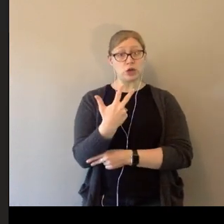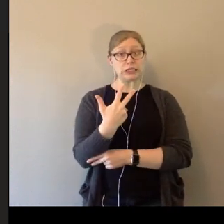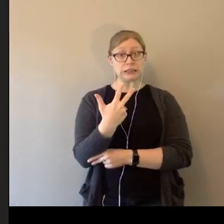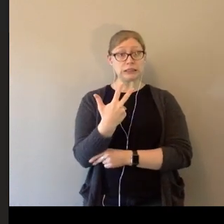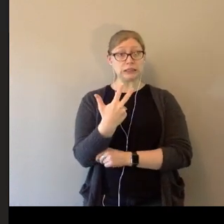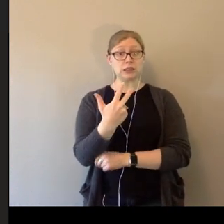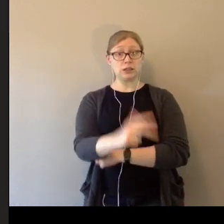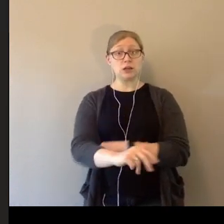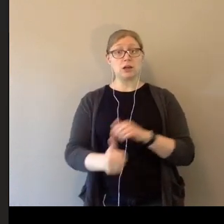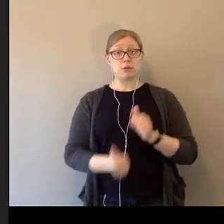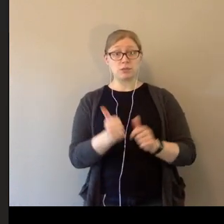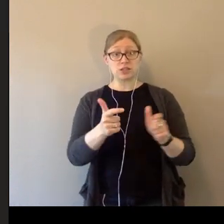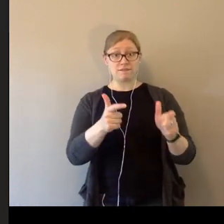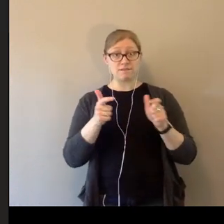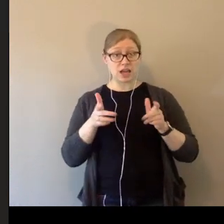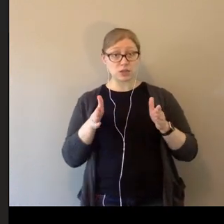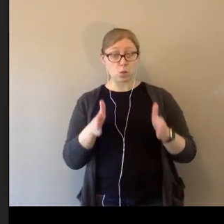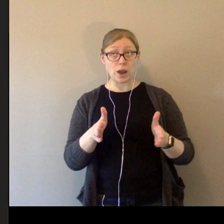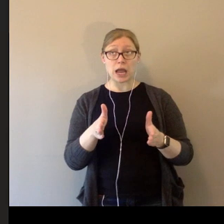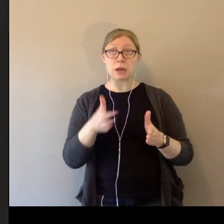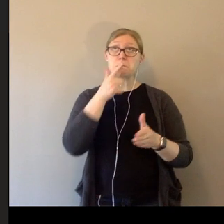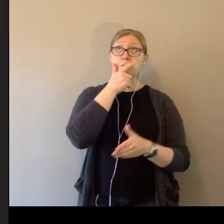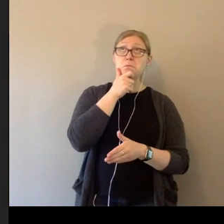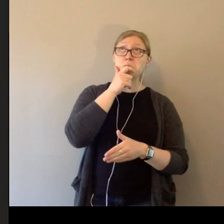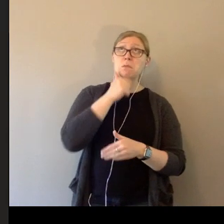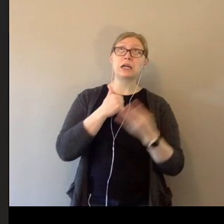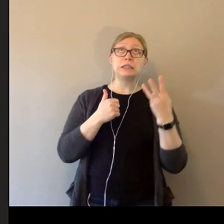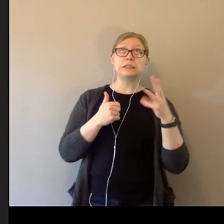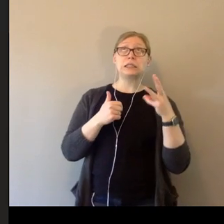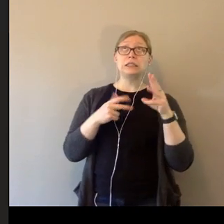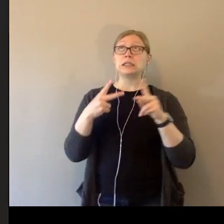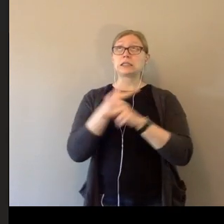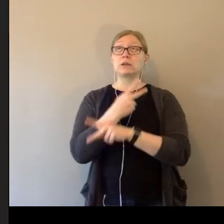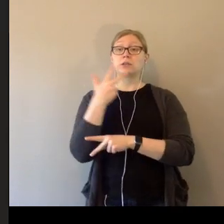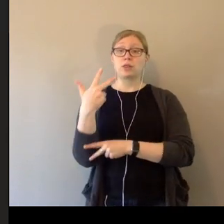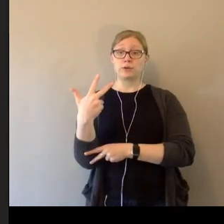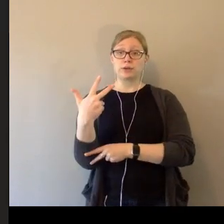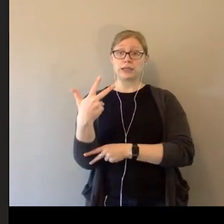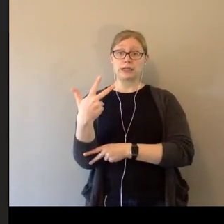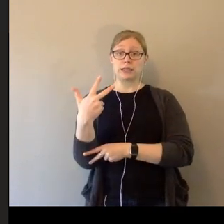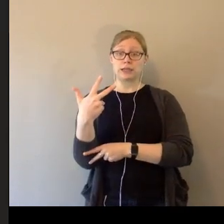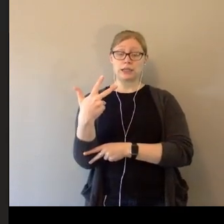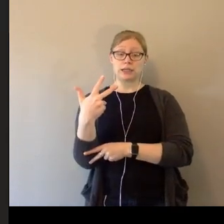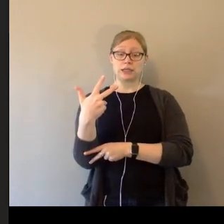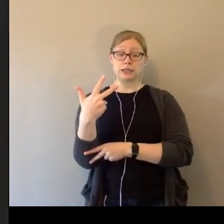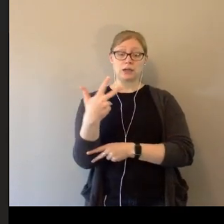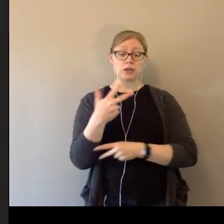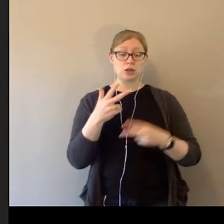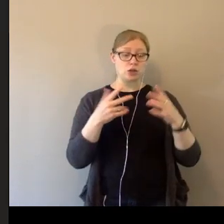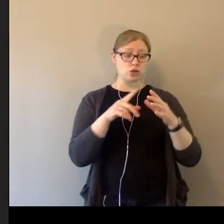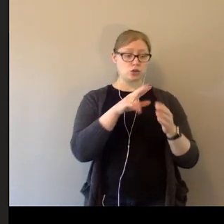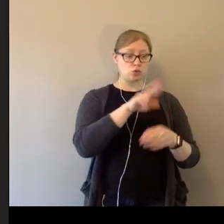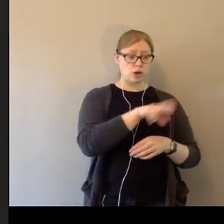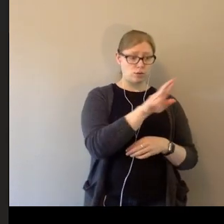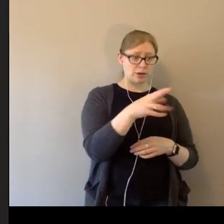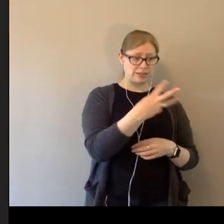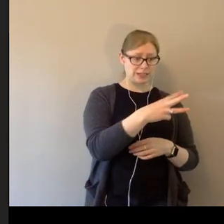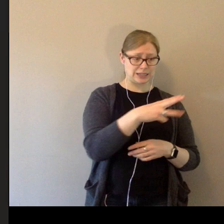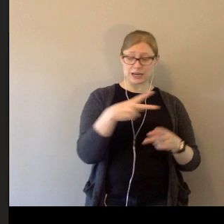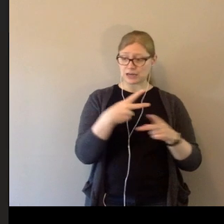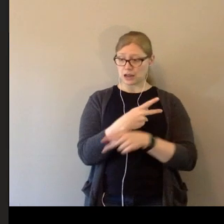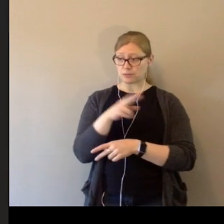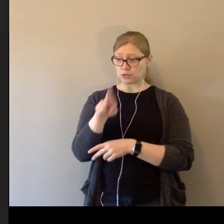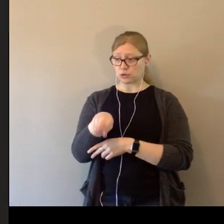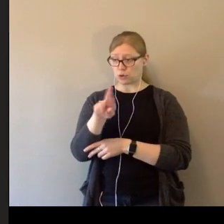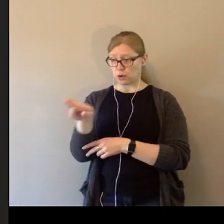fast way to do it is to say, oh, well, that's 16 times 3. That's the square root of 16 times the square root of 3. And the square root of 16